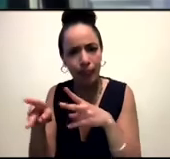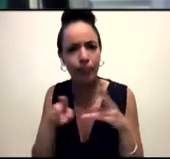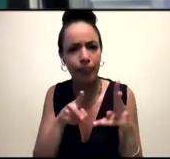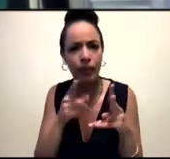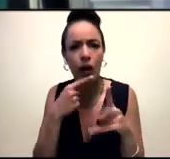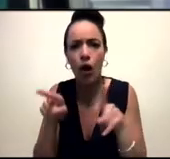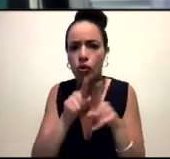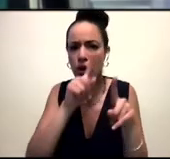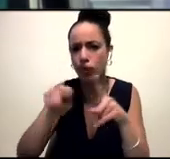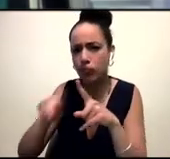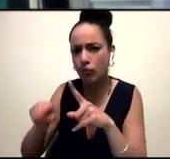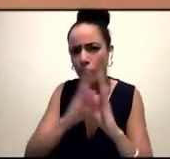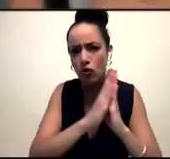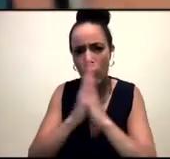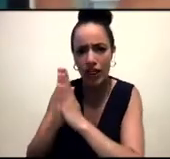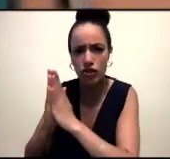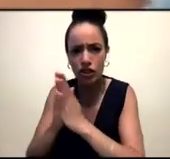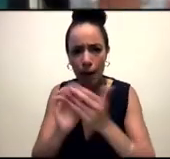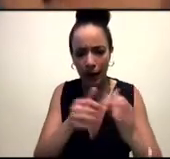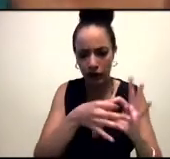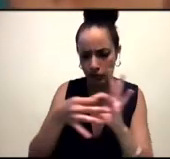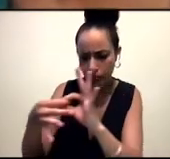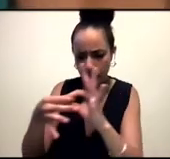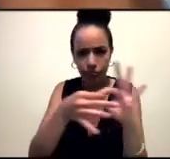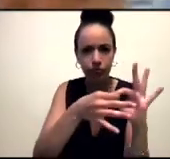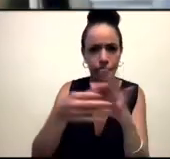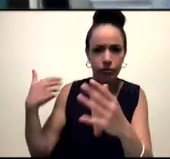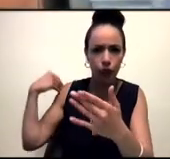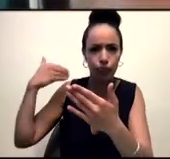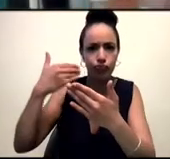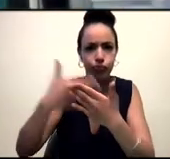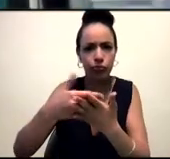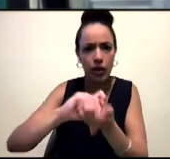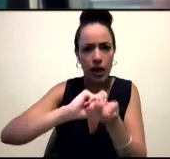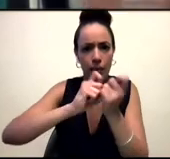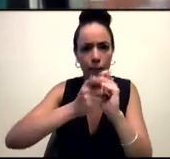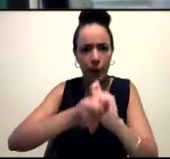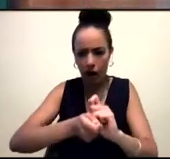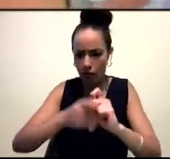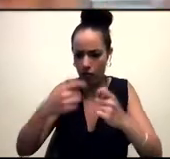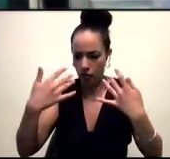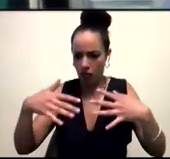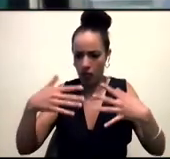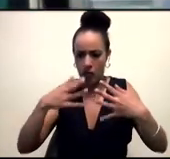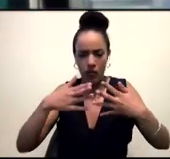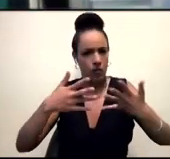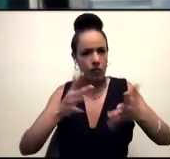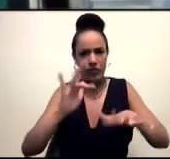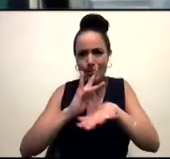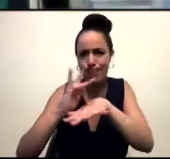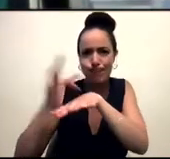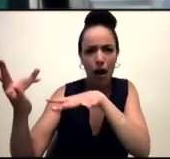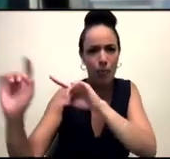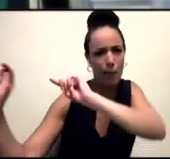for so long that then become yoked out in a kind of, in a kind of mass scale in a way that is extremely harmful,